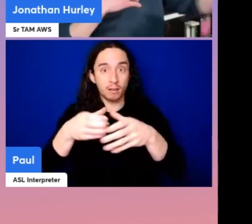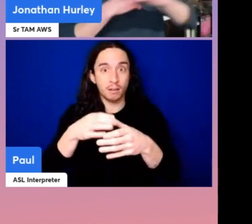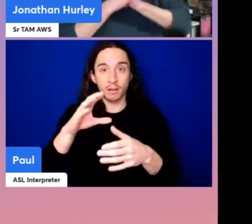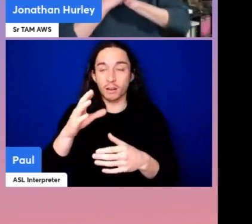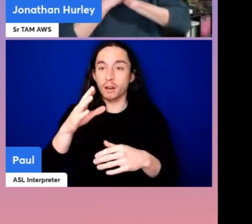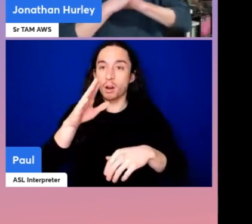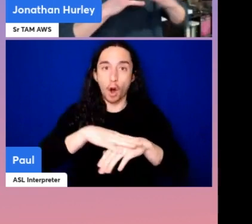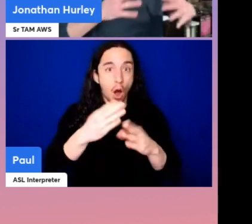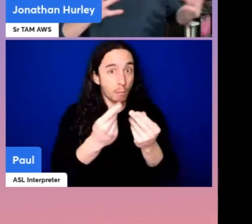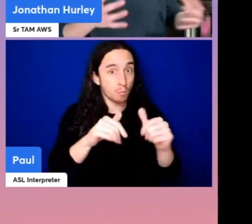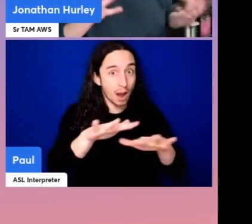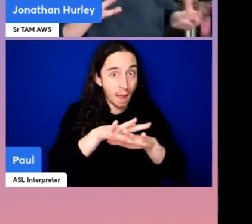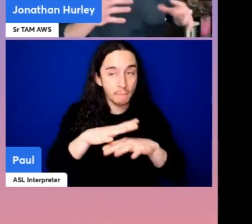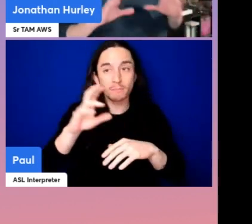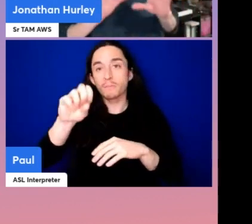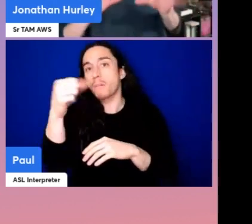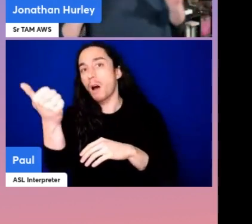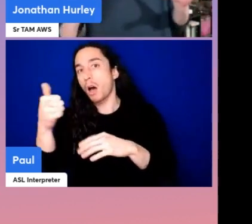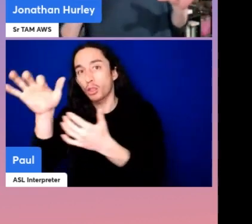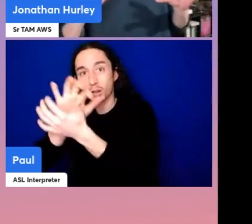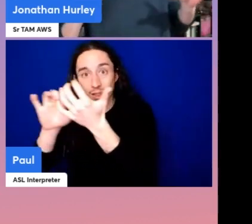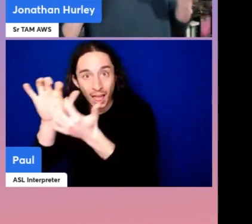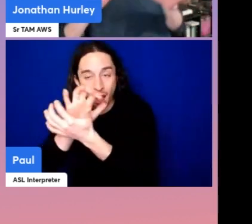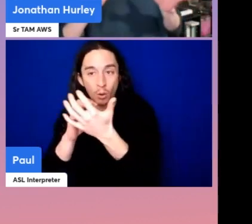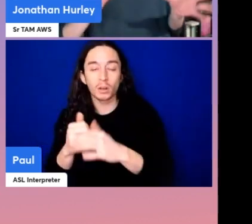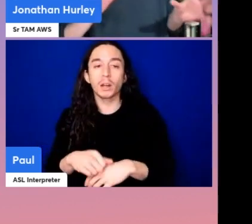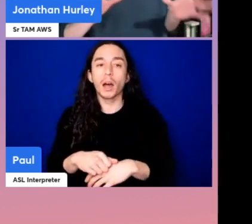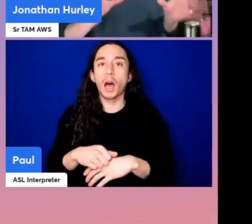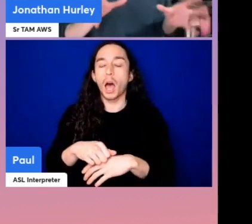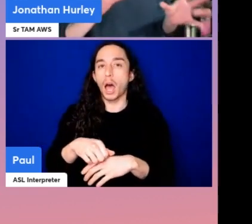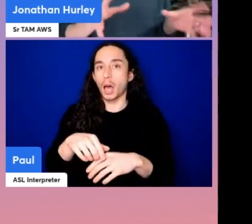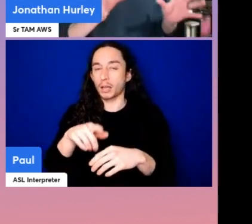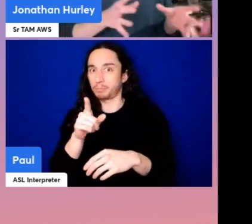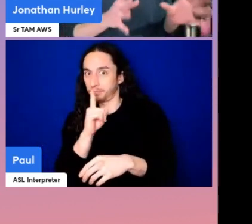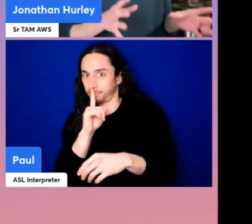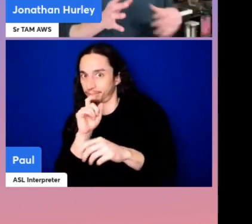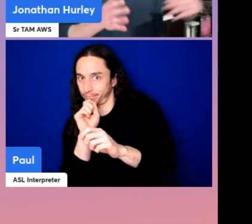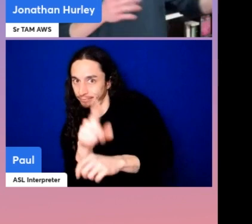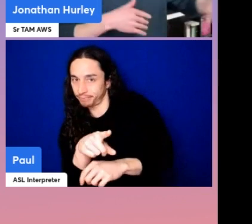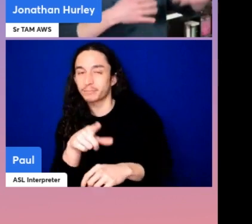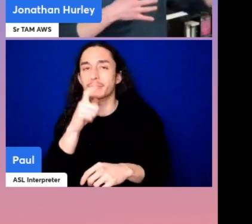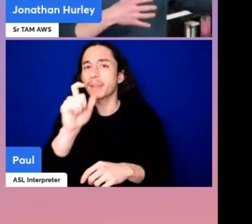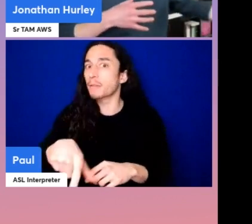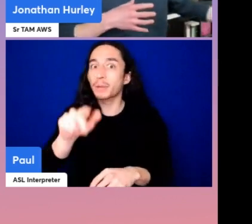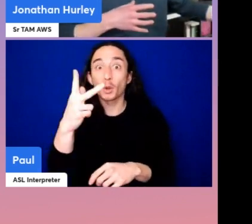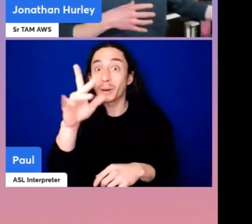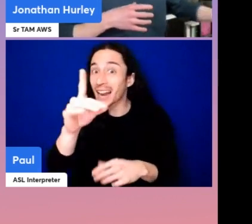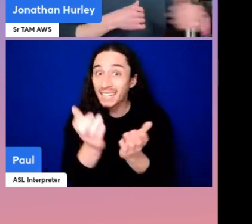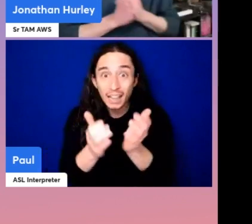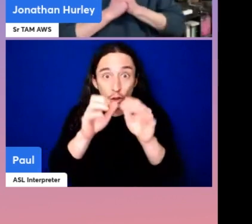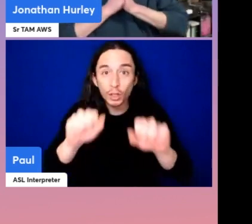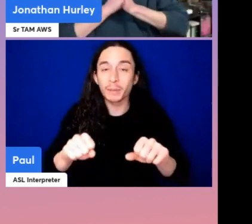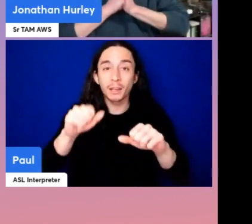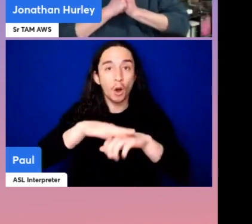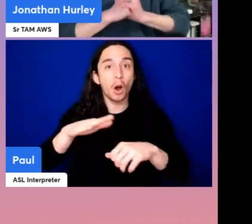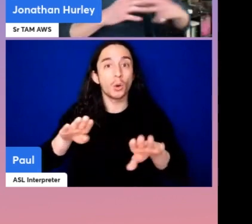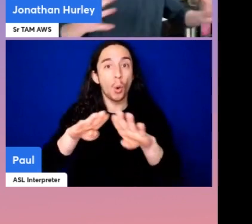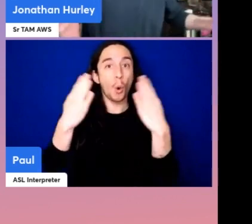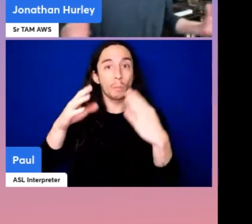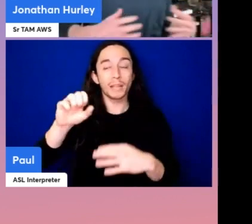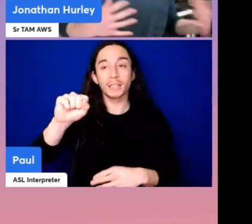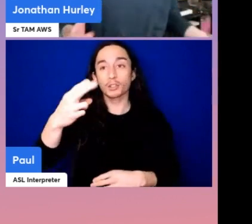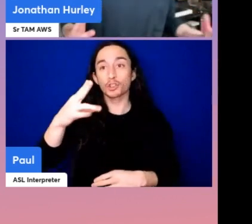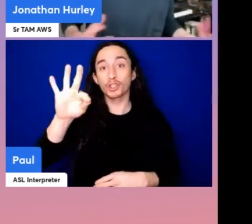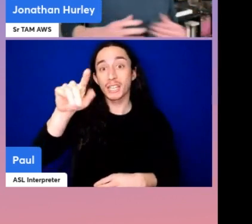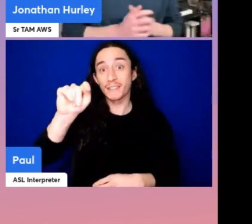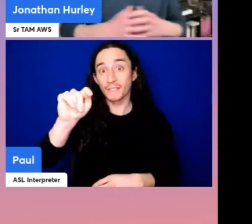other clouds. Dirty little secret, it doesn't even have to be a Kubernetes cluster. You could do this on OpenShift. You could